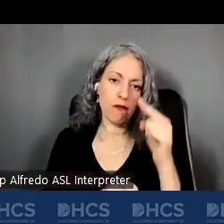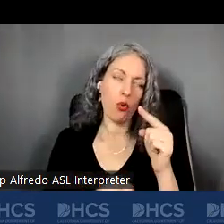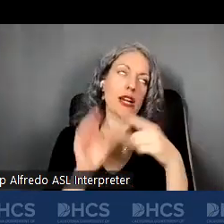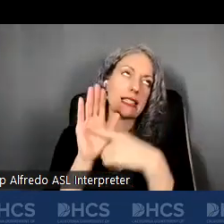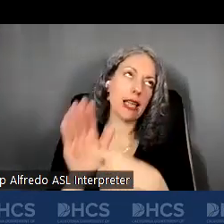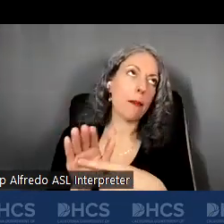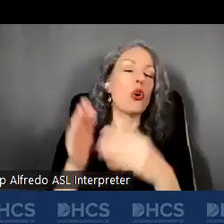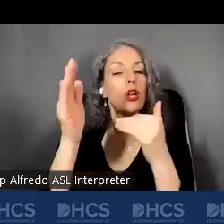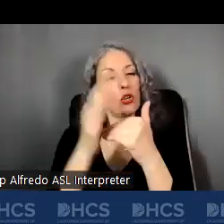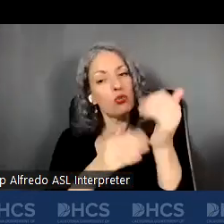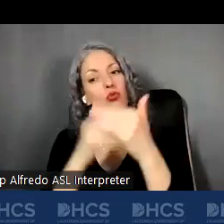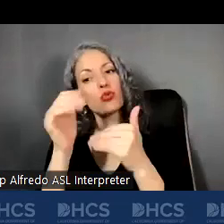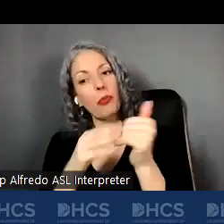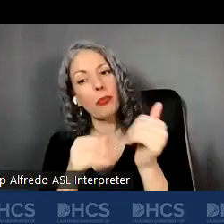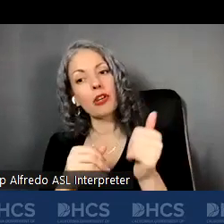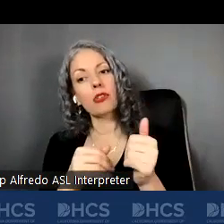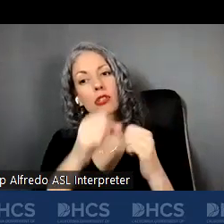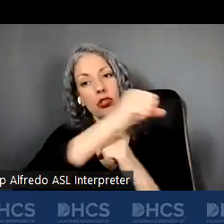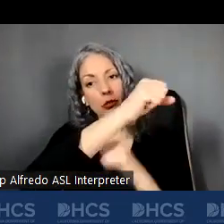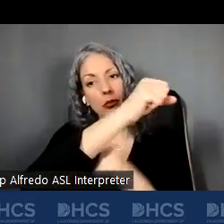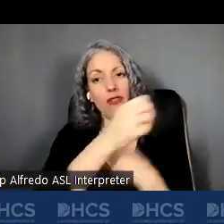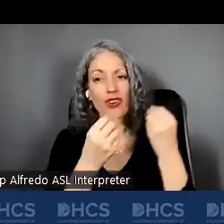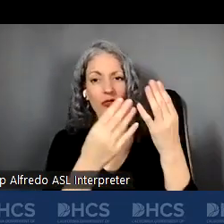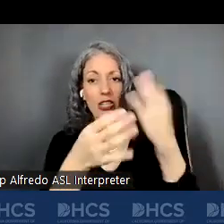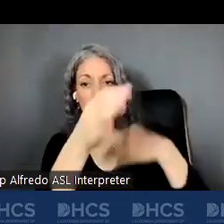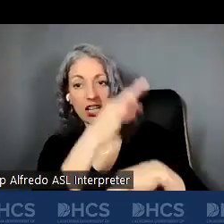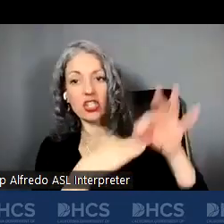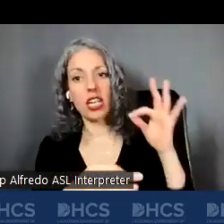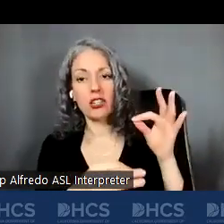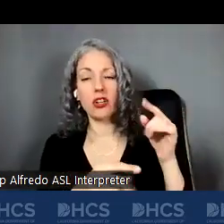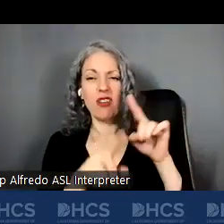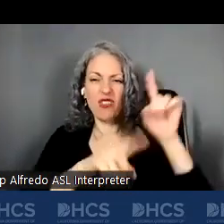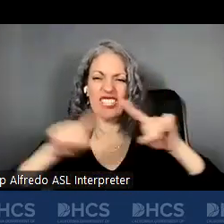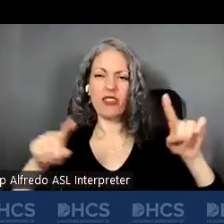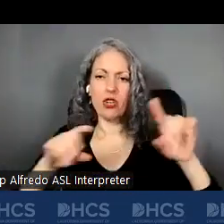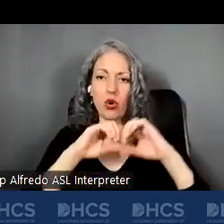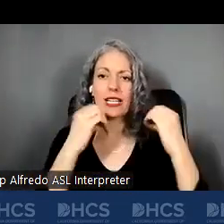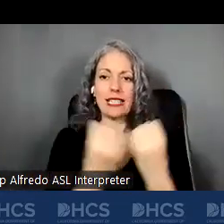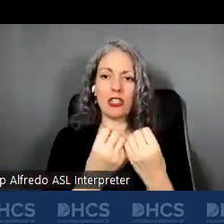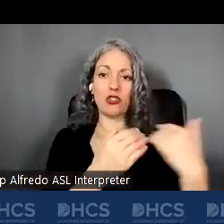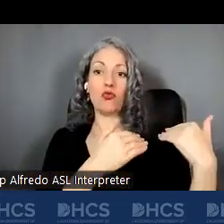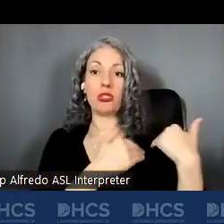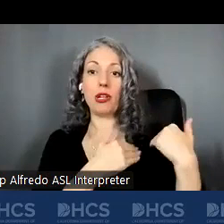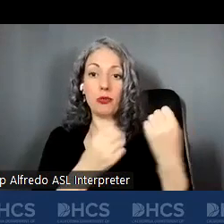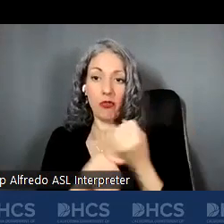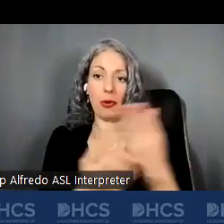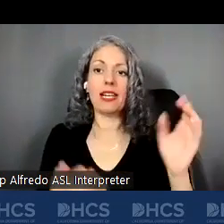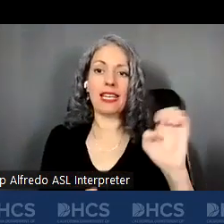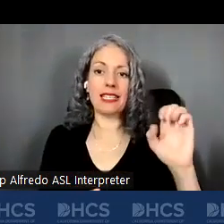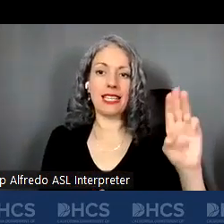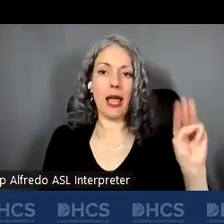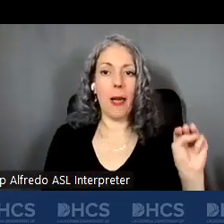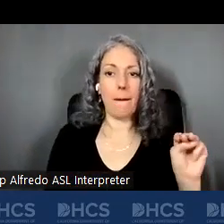build infrastructure for information exchange between entities responsible for providing ECM and community